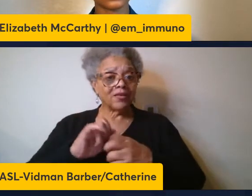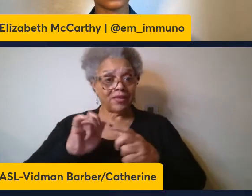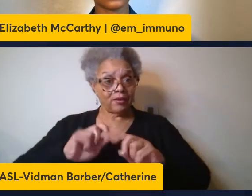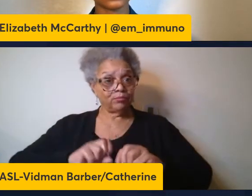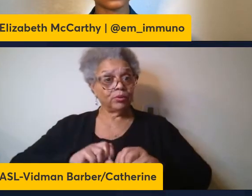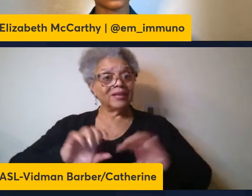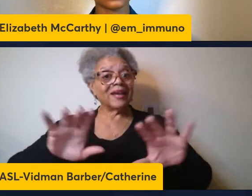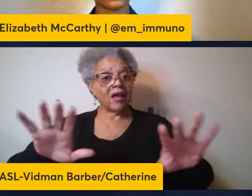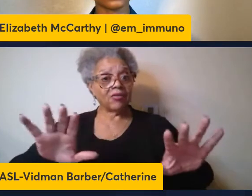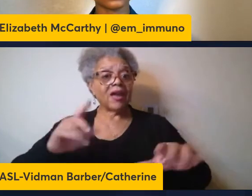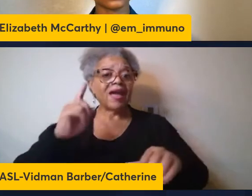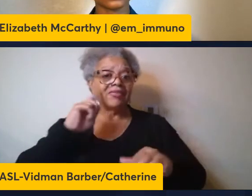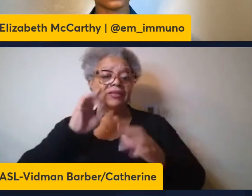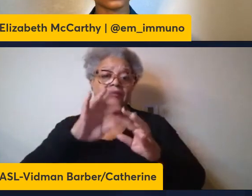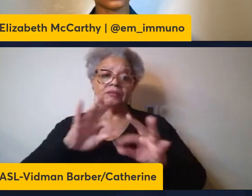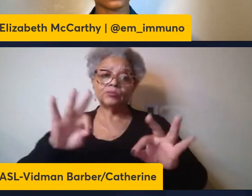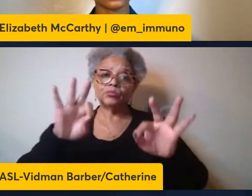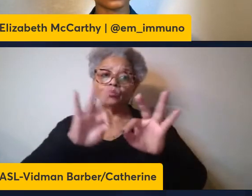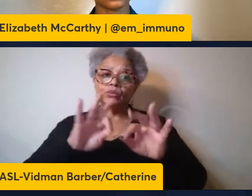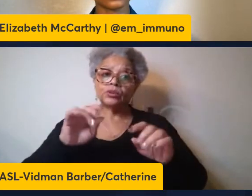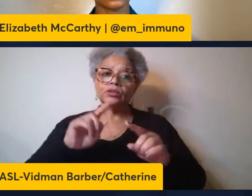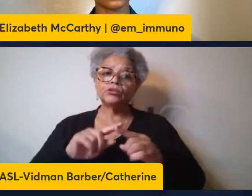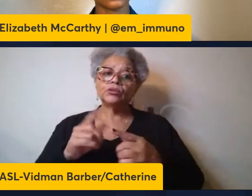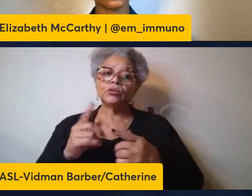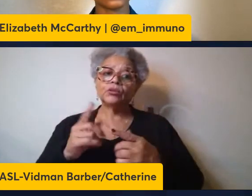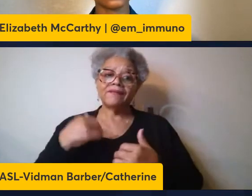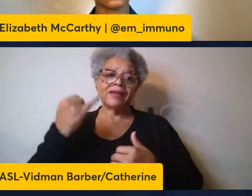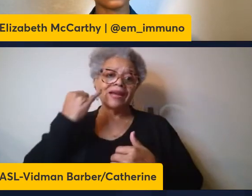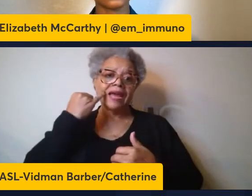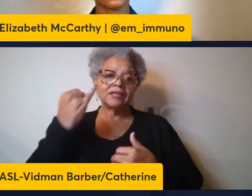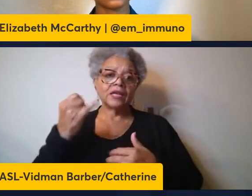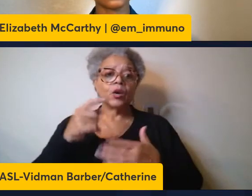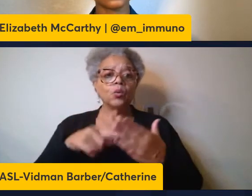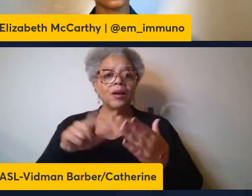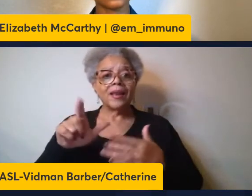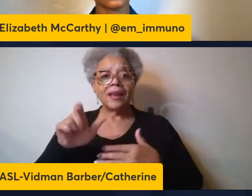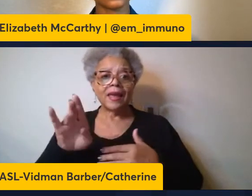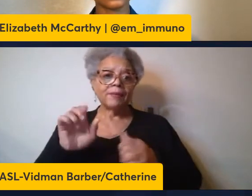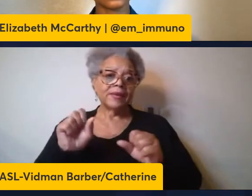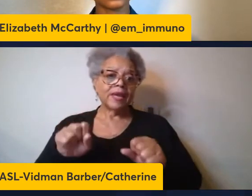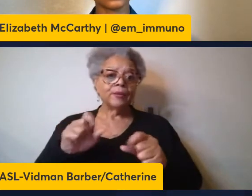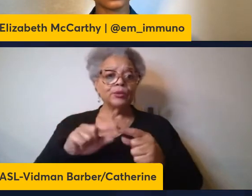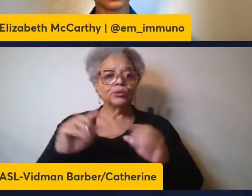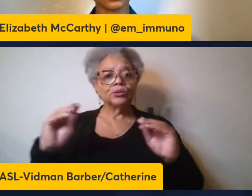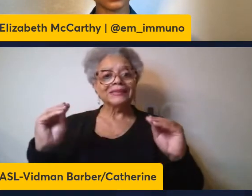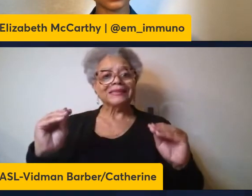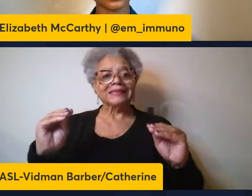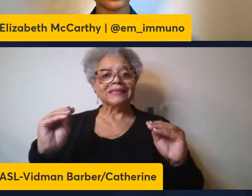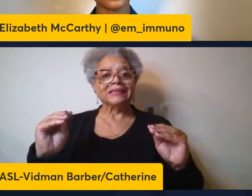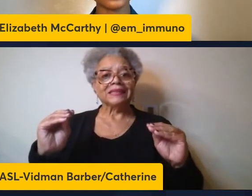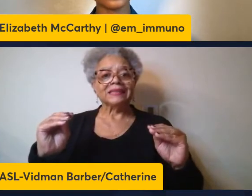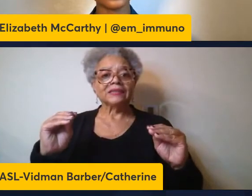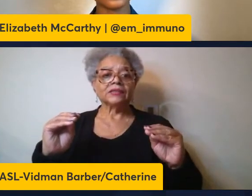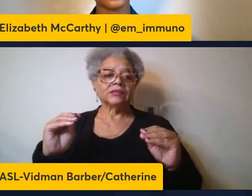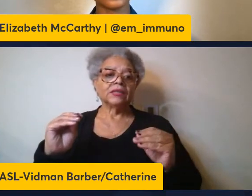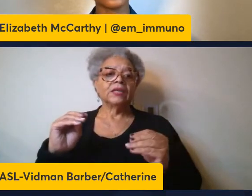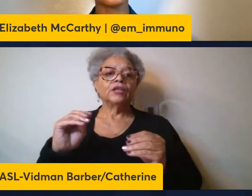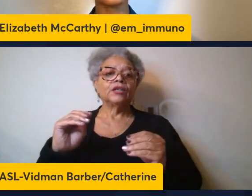is essential to have an idea of what the lab would be able to teach you and to get you